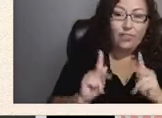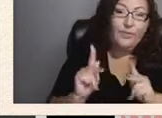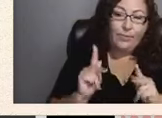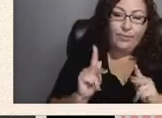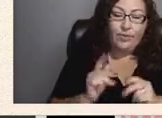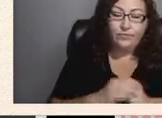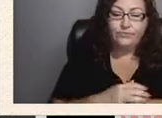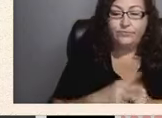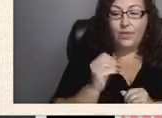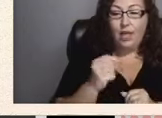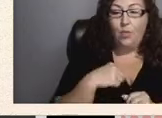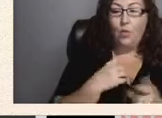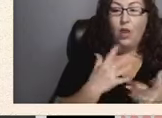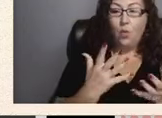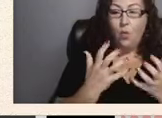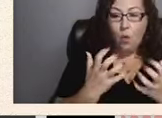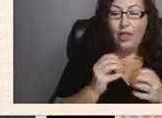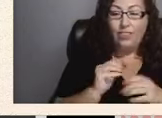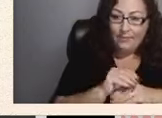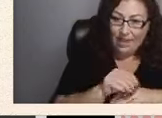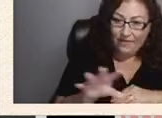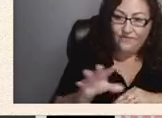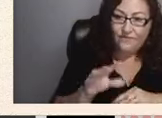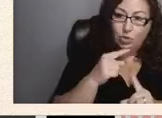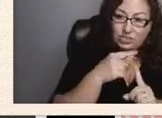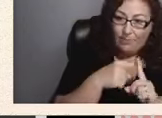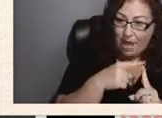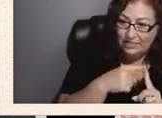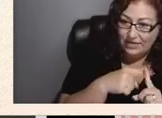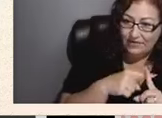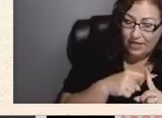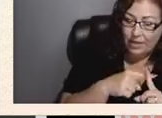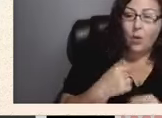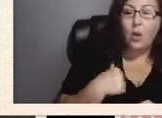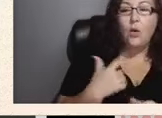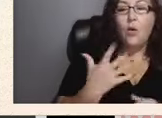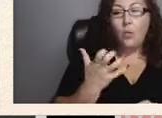And we want them influenced positively. We want them to